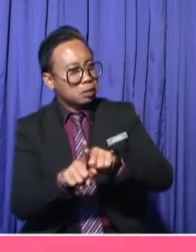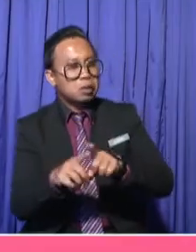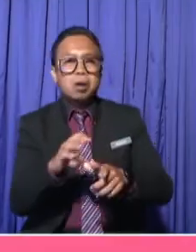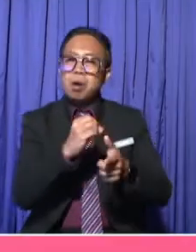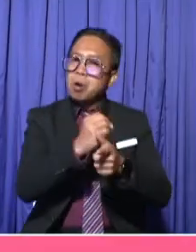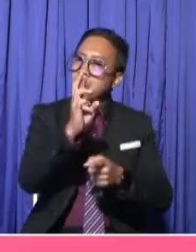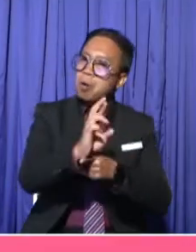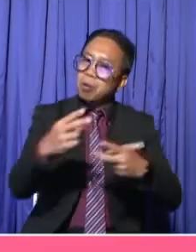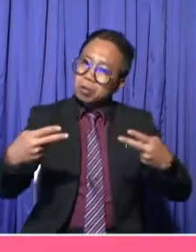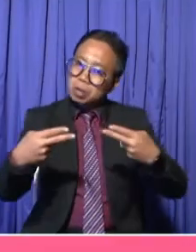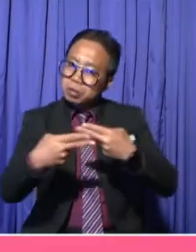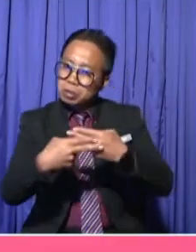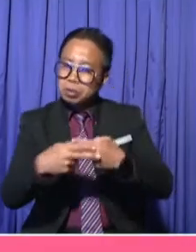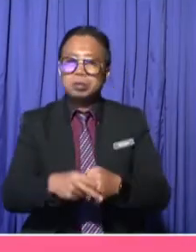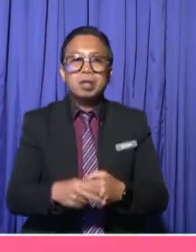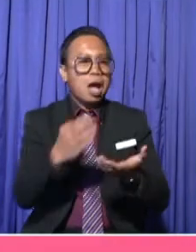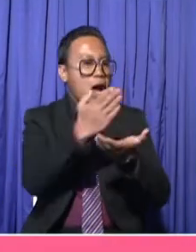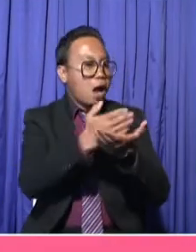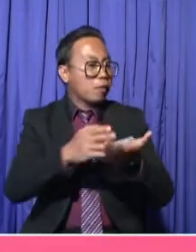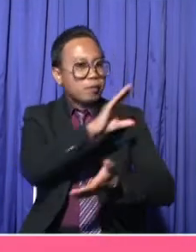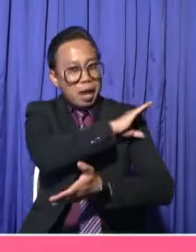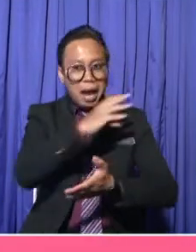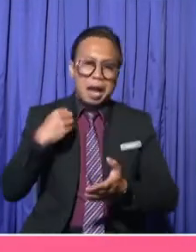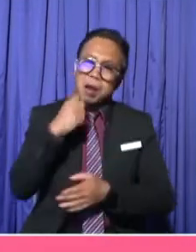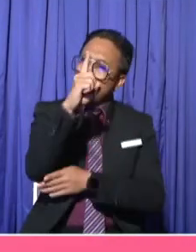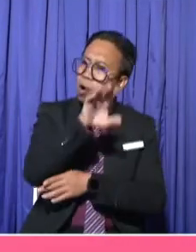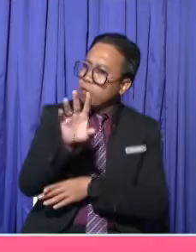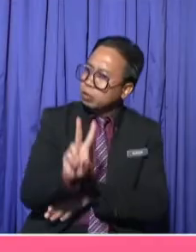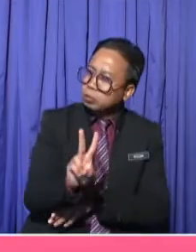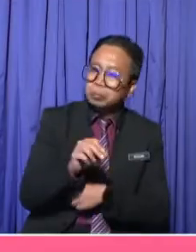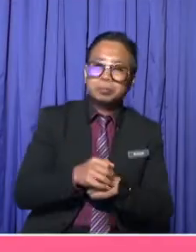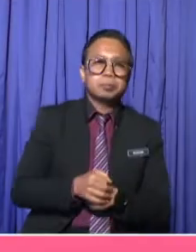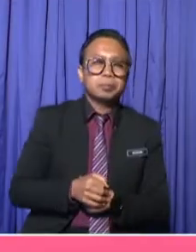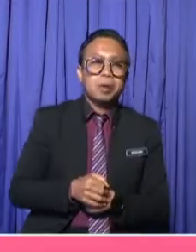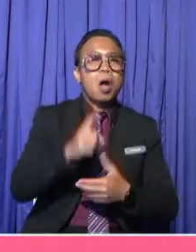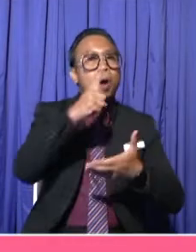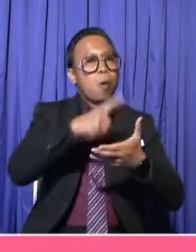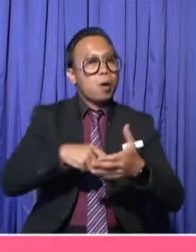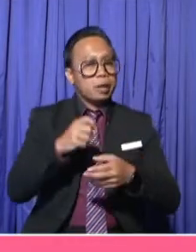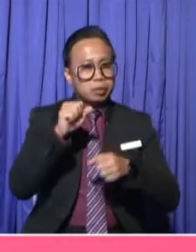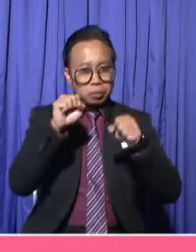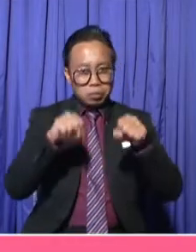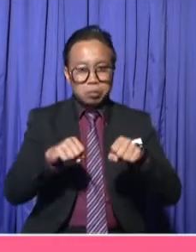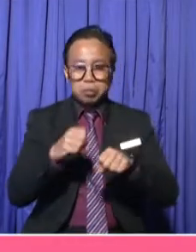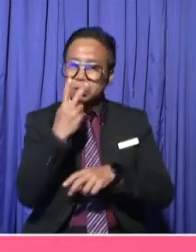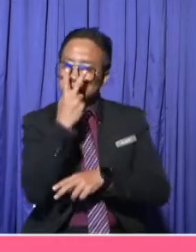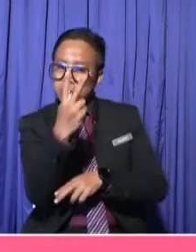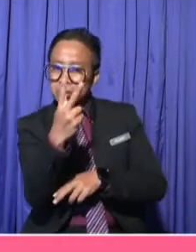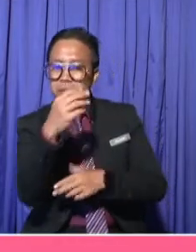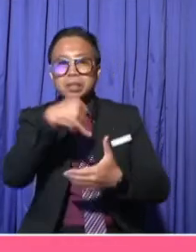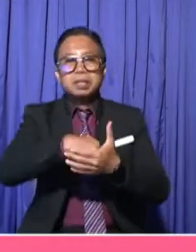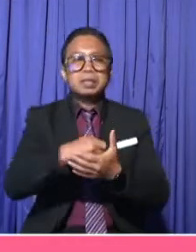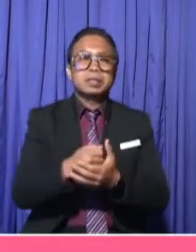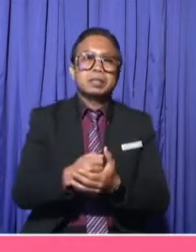relation between half and 1/2? What can you see from this